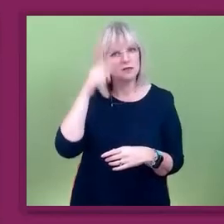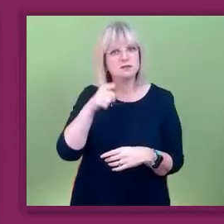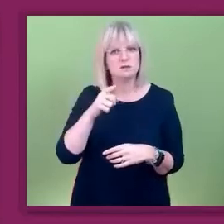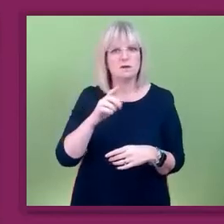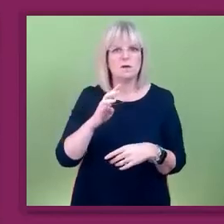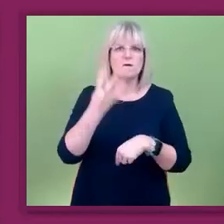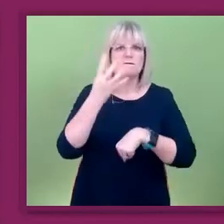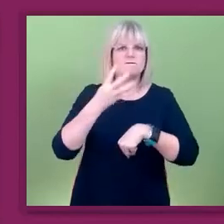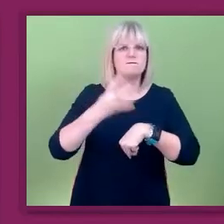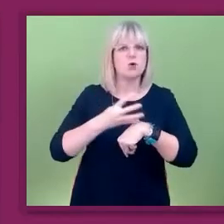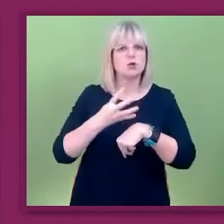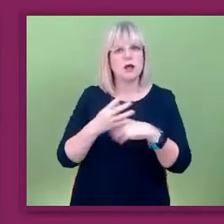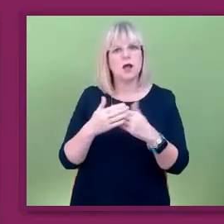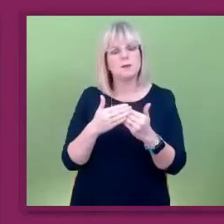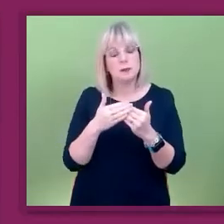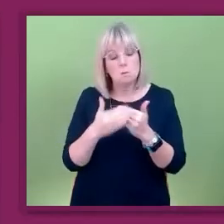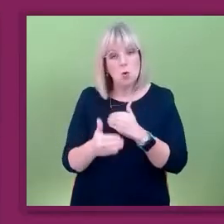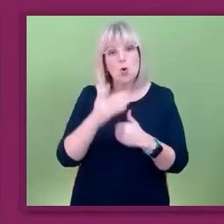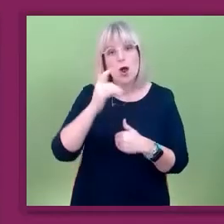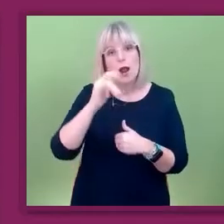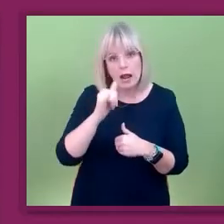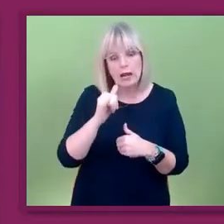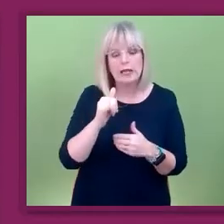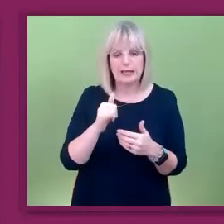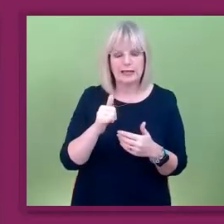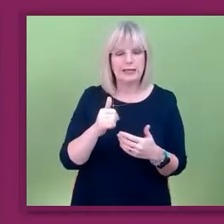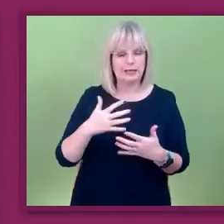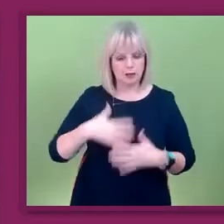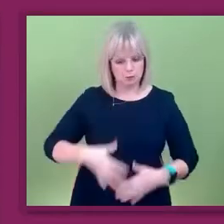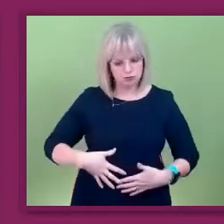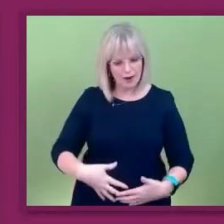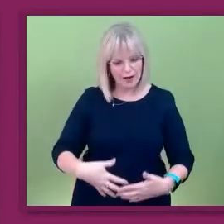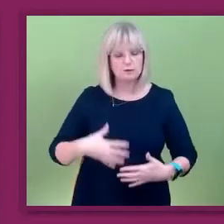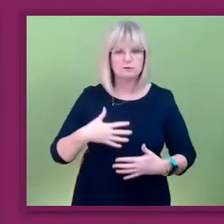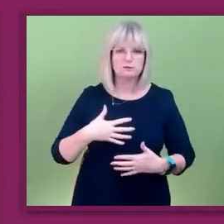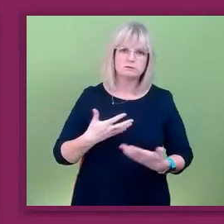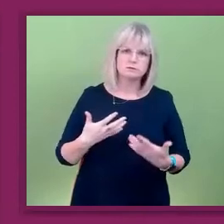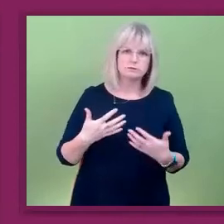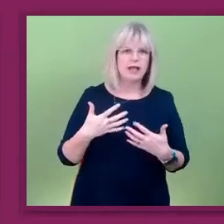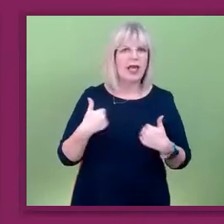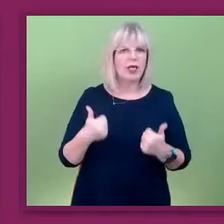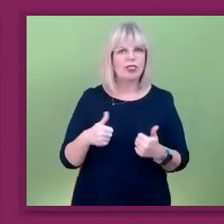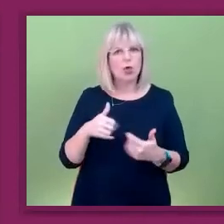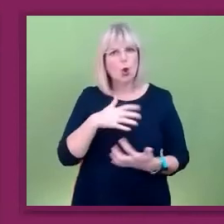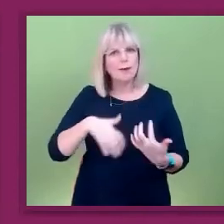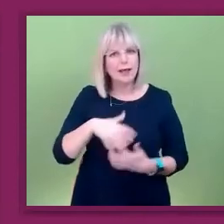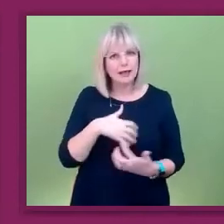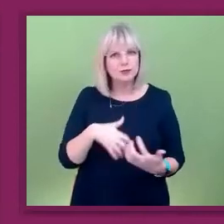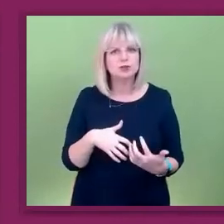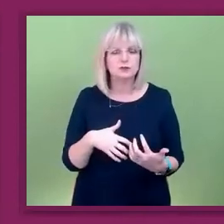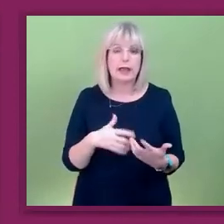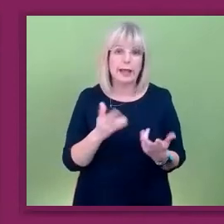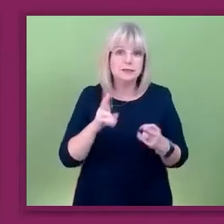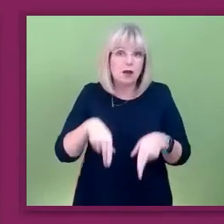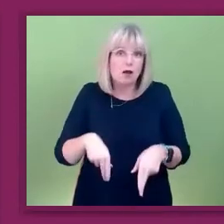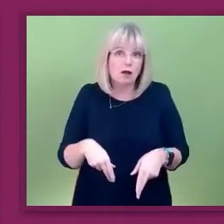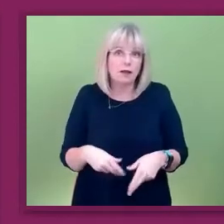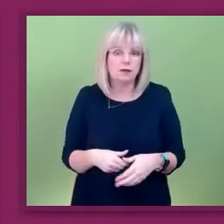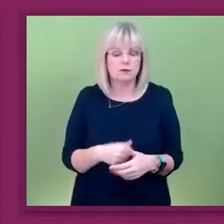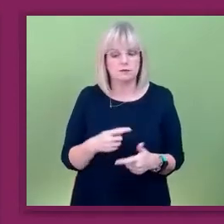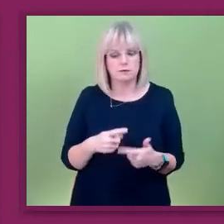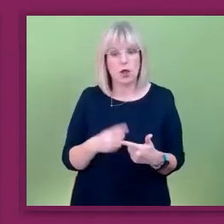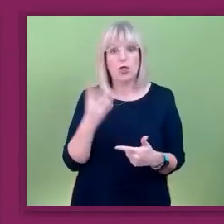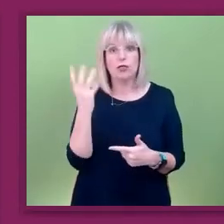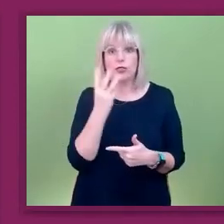have complications and die in pregnancy. We are more likely, 13% more likely to have postnatal depression,